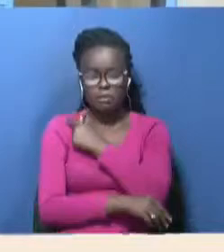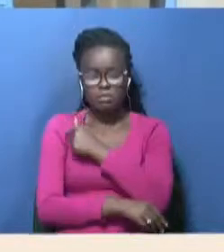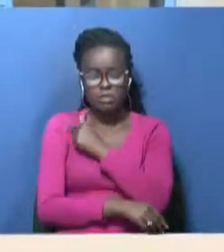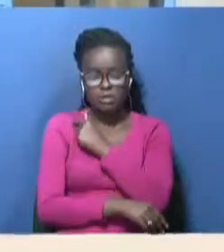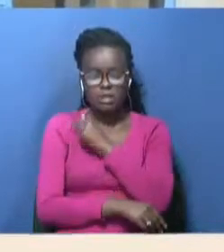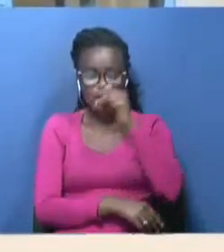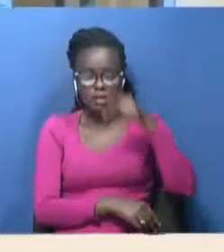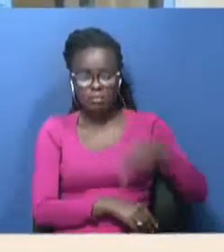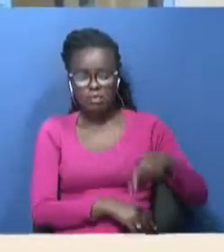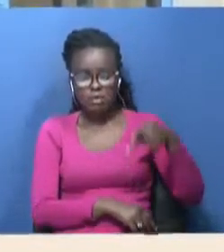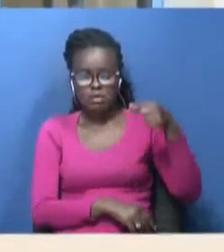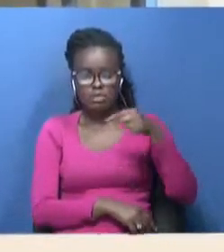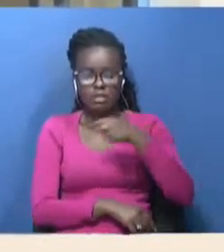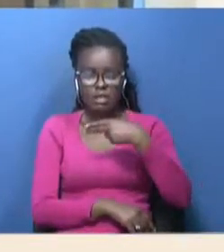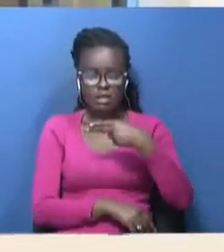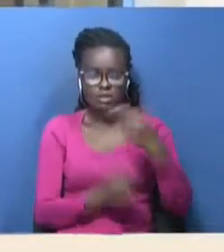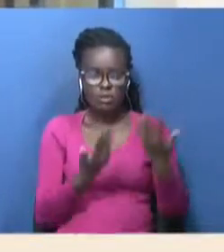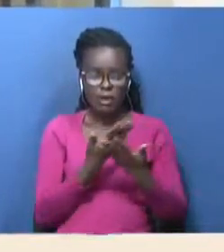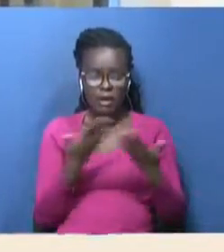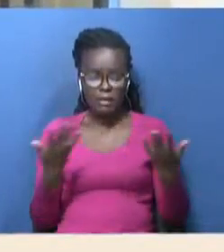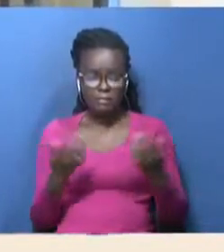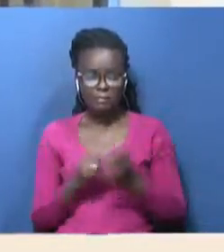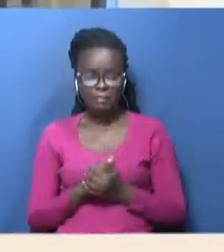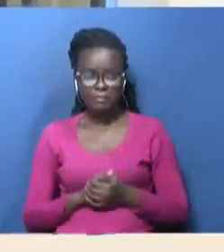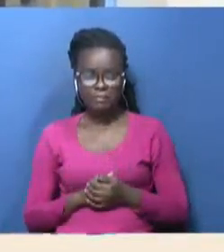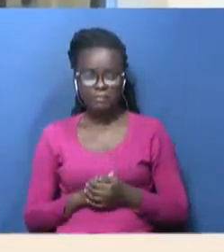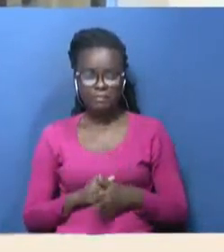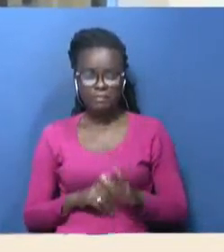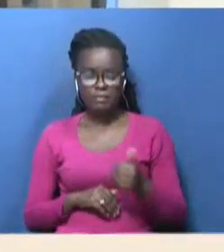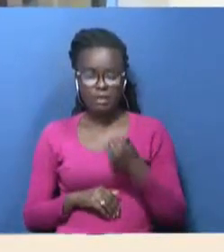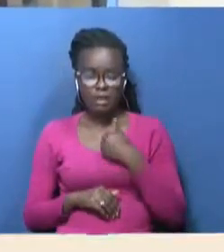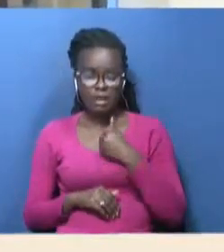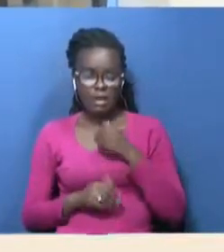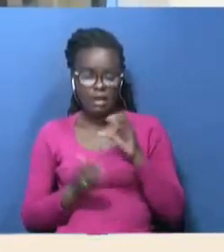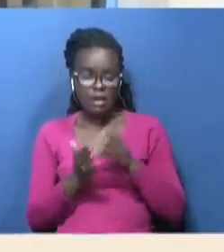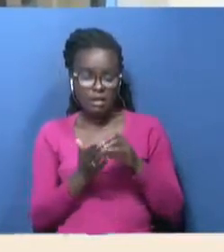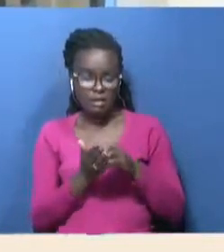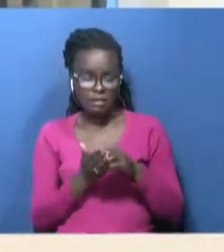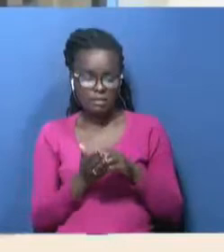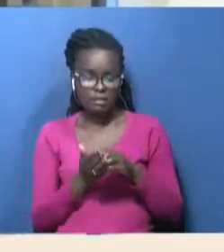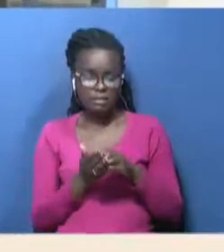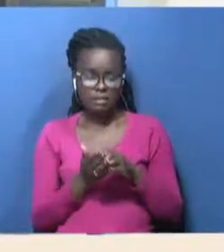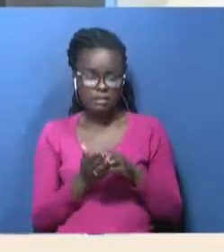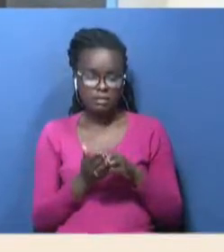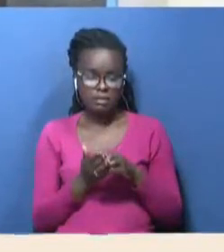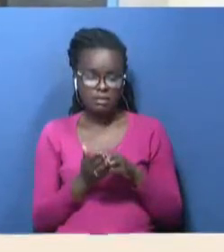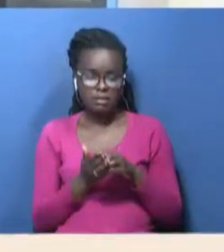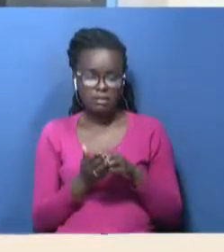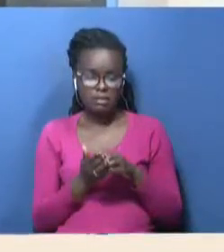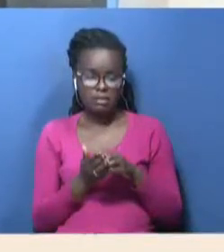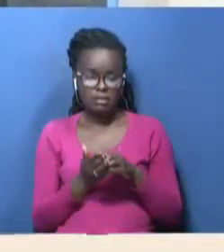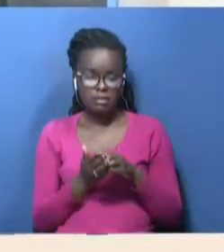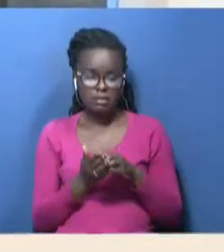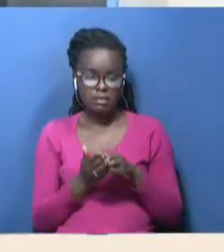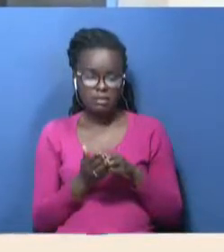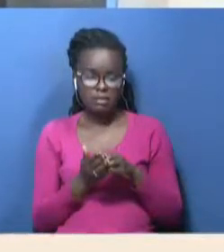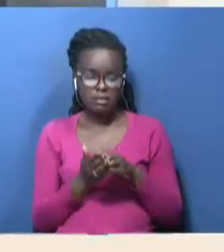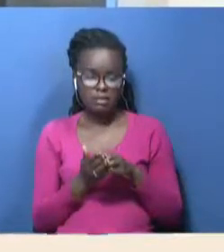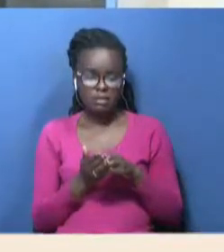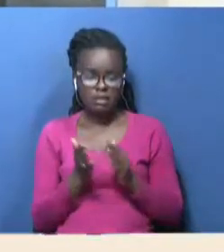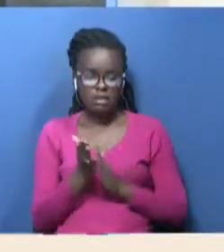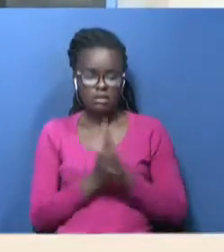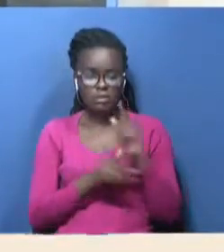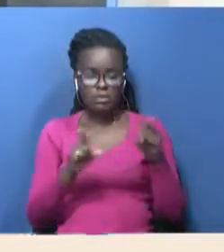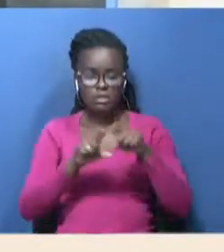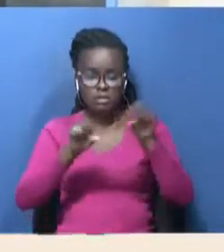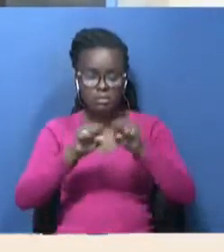PGH, whereby we had a same scenario, and we went through the same